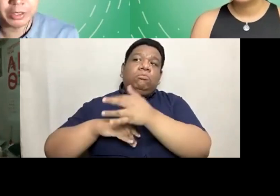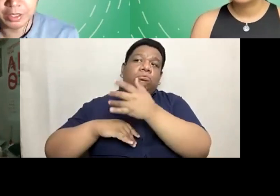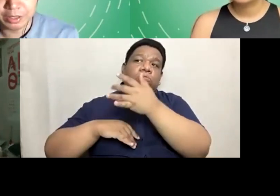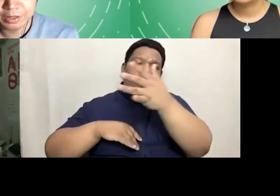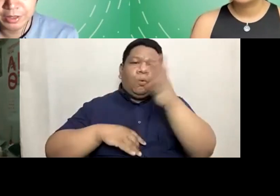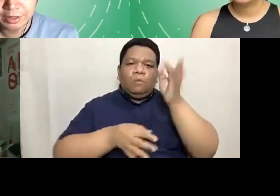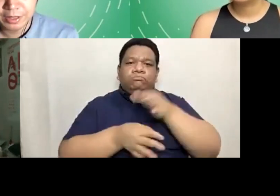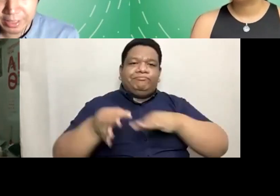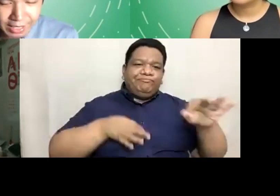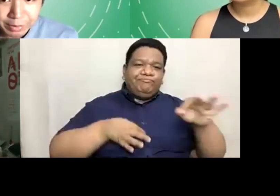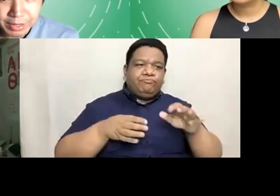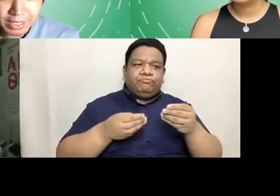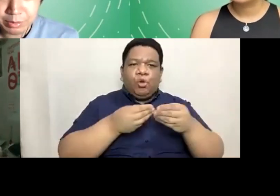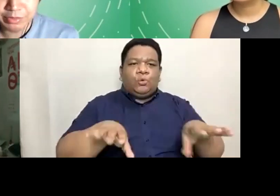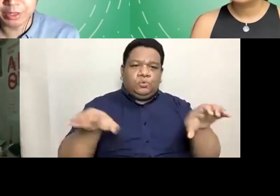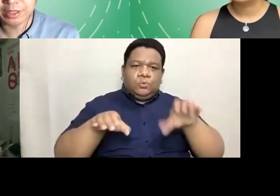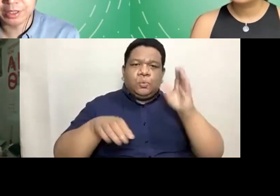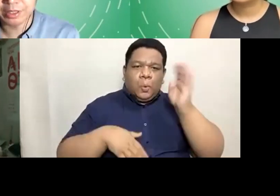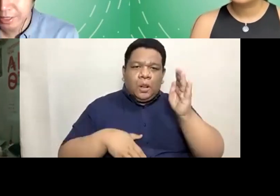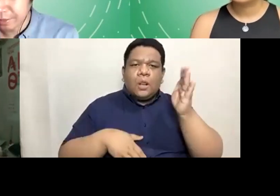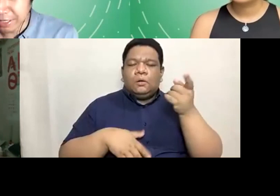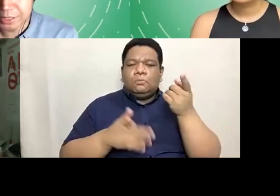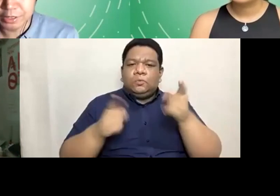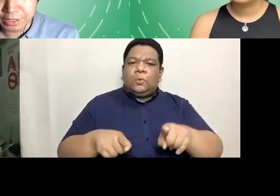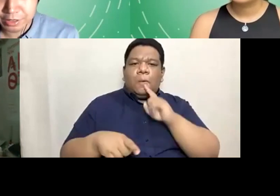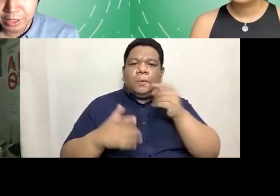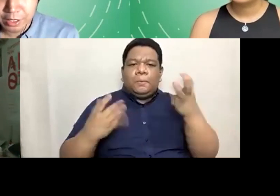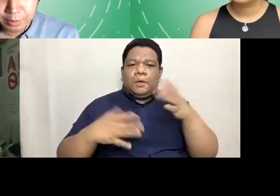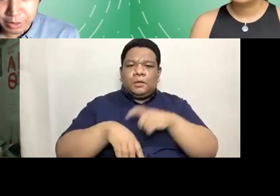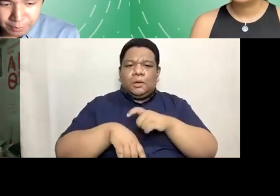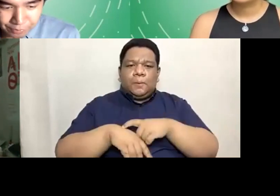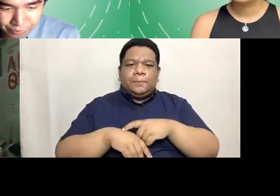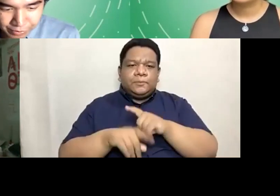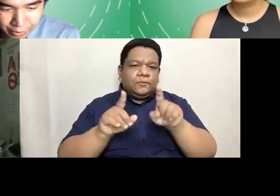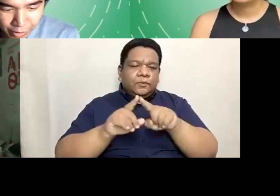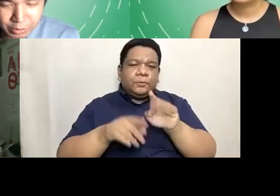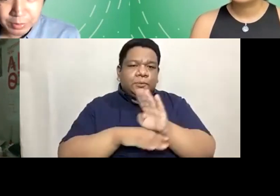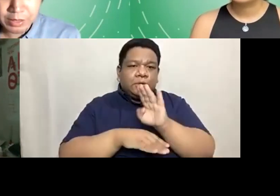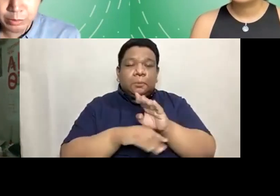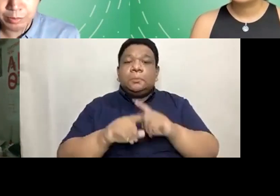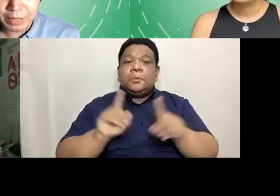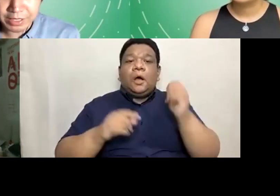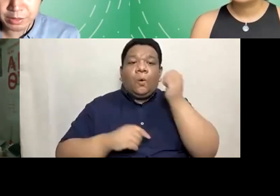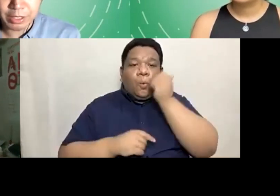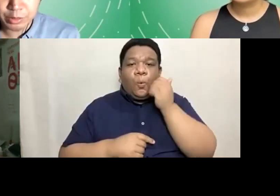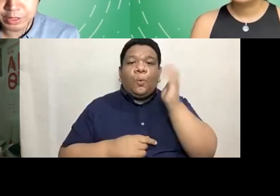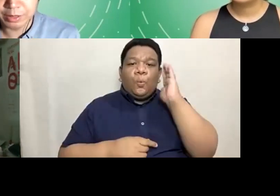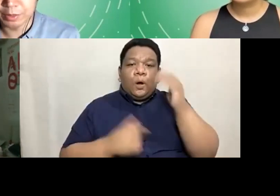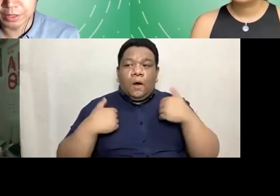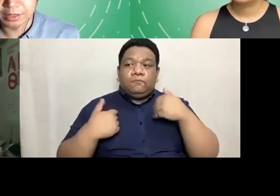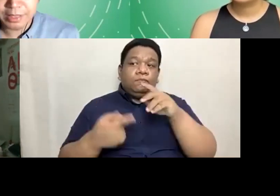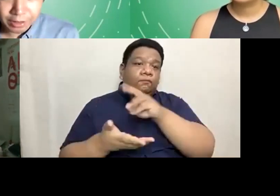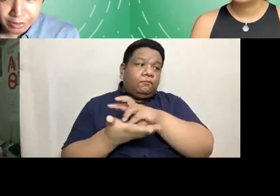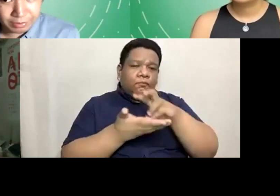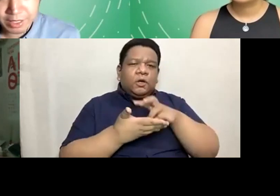one way or another. And it's happened many times before in many industries. But there will always be places where humans are